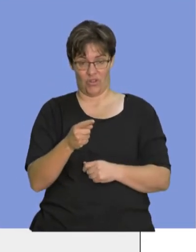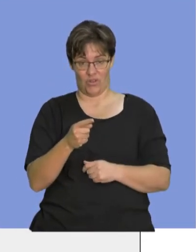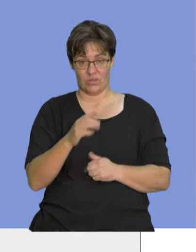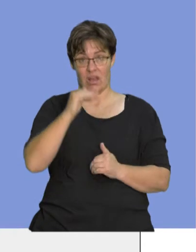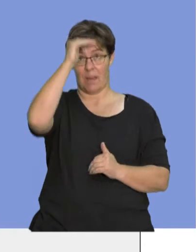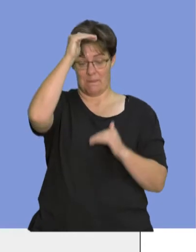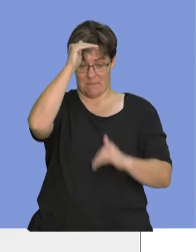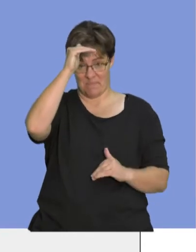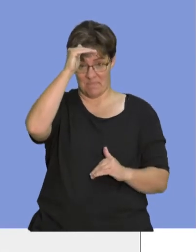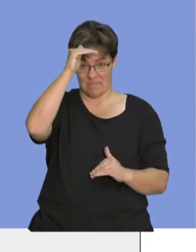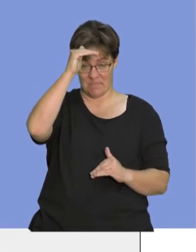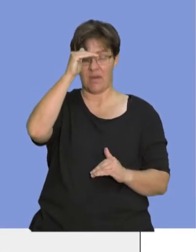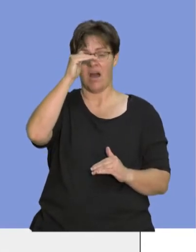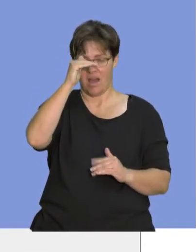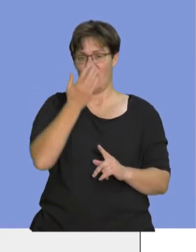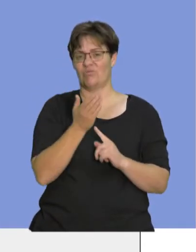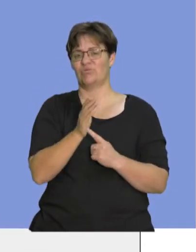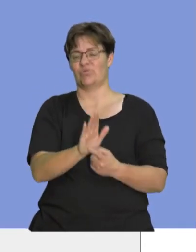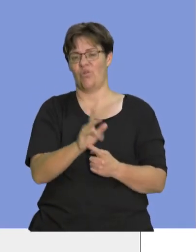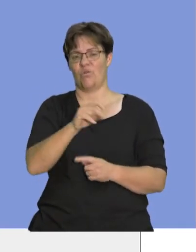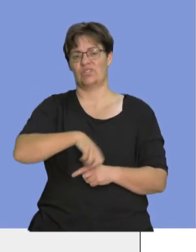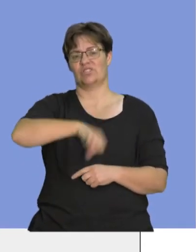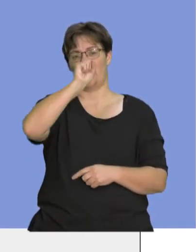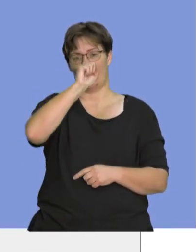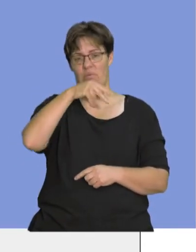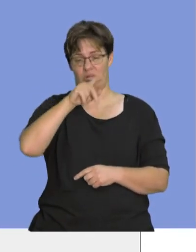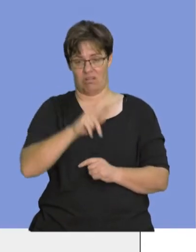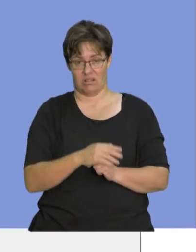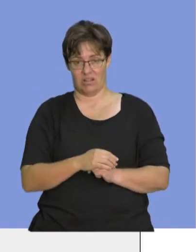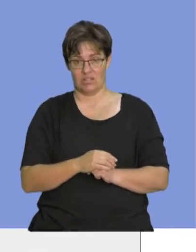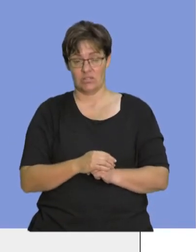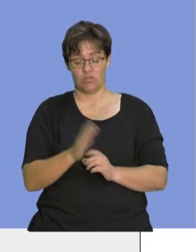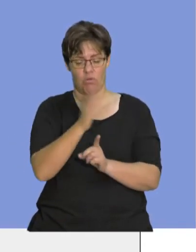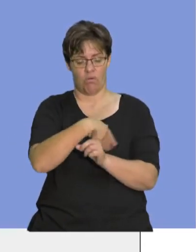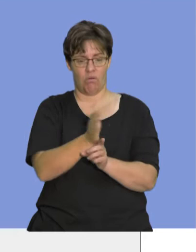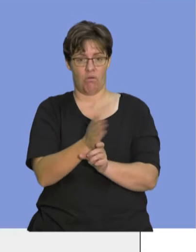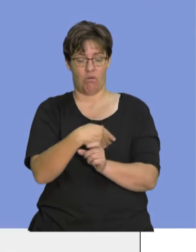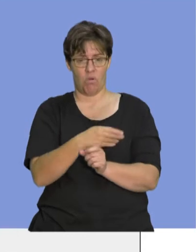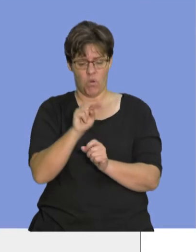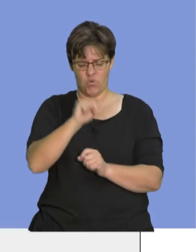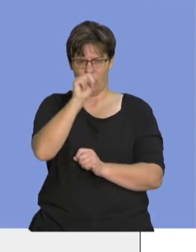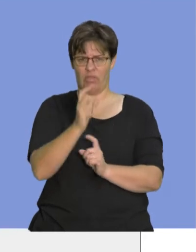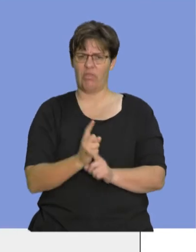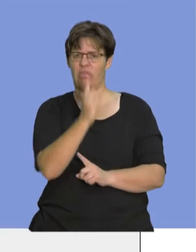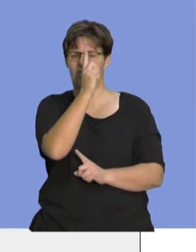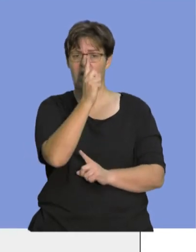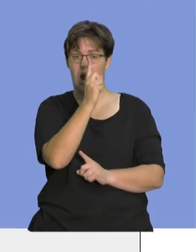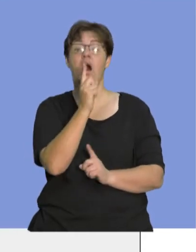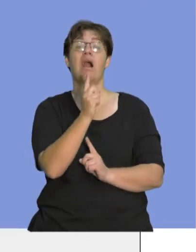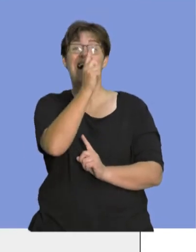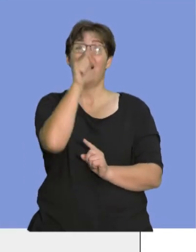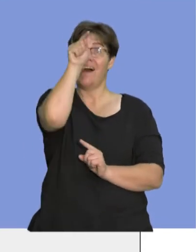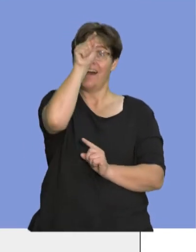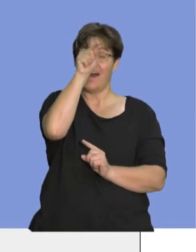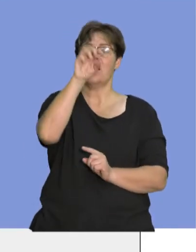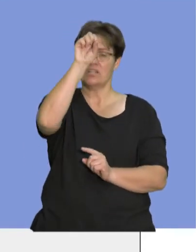this, representation shows actually the South Pole. So the North Pole of the compass, it points to the south,